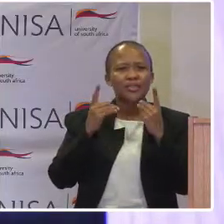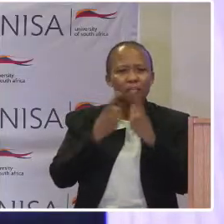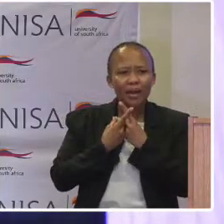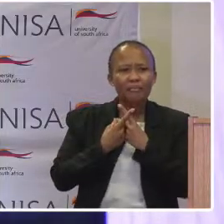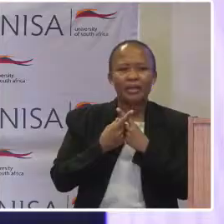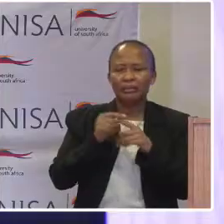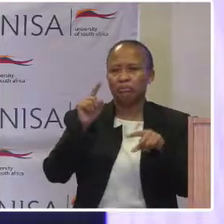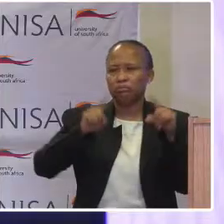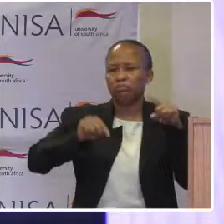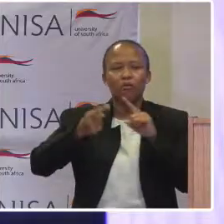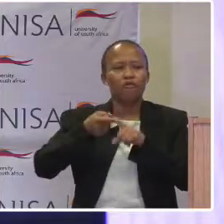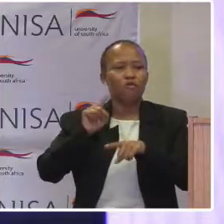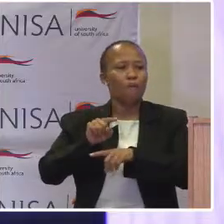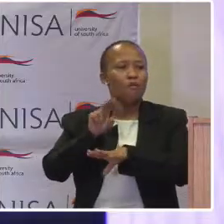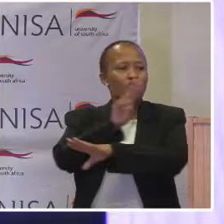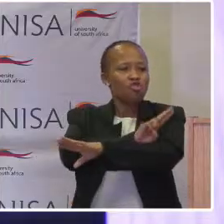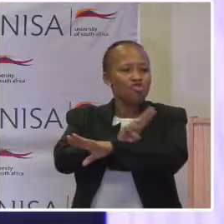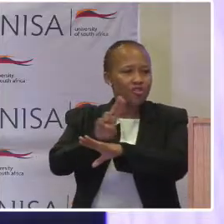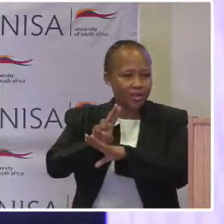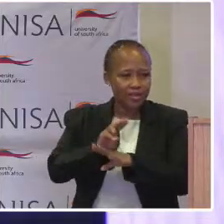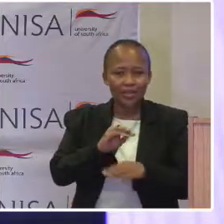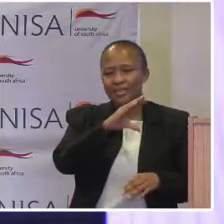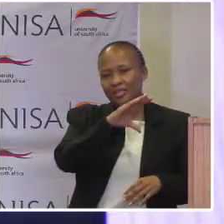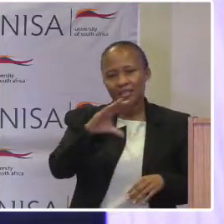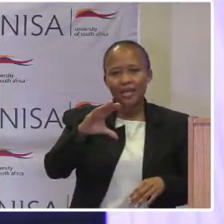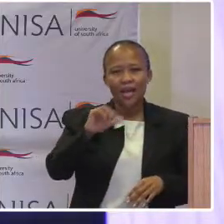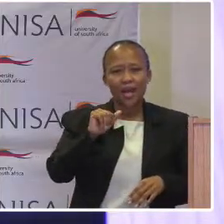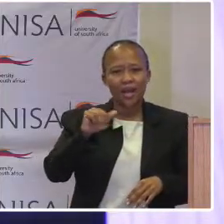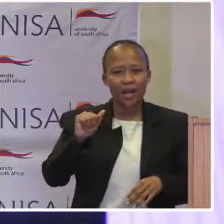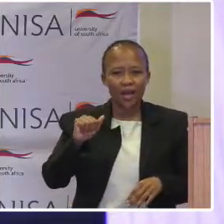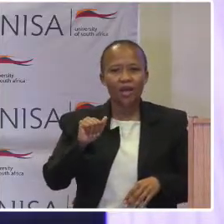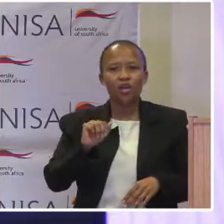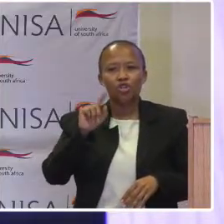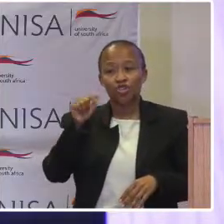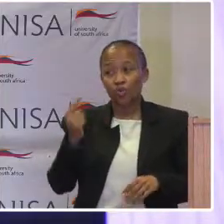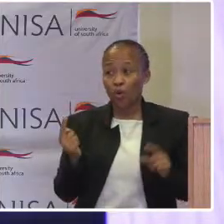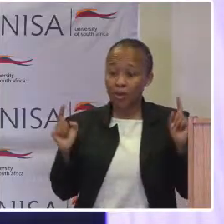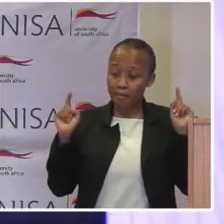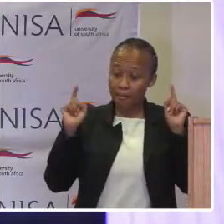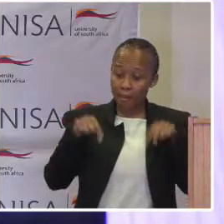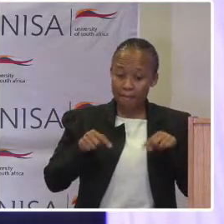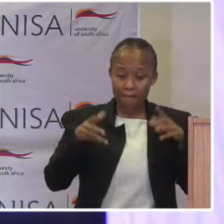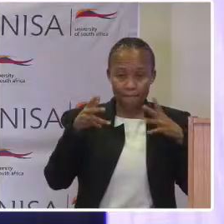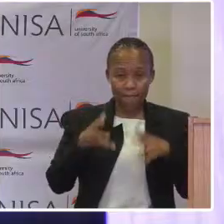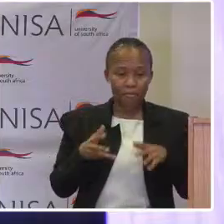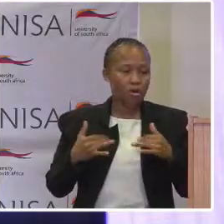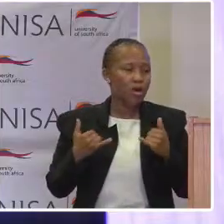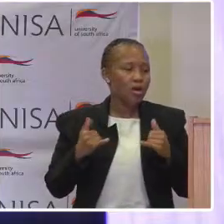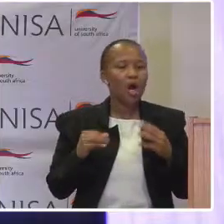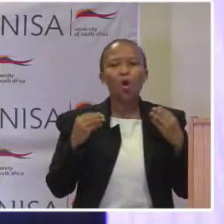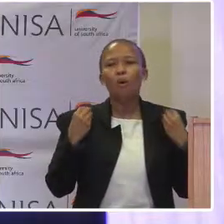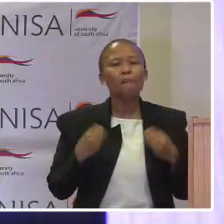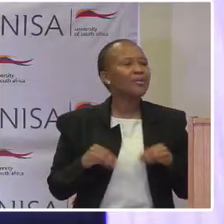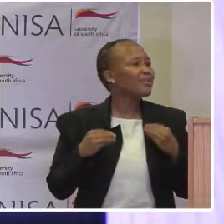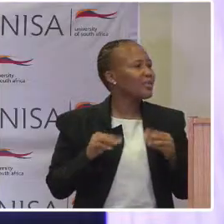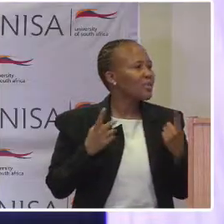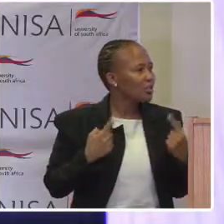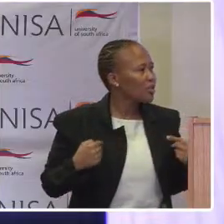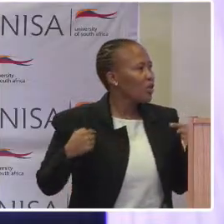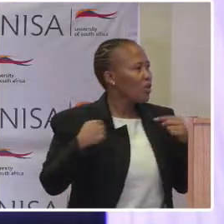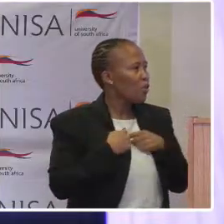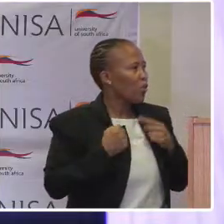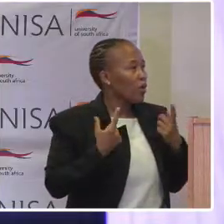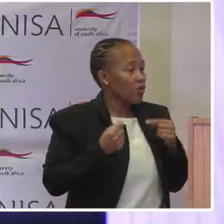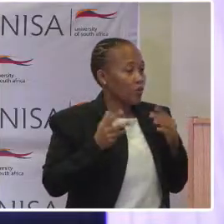have summoned CAA to come here. I think this type of business that we are doing, I hear my colleagues